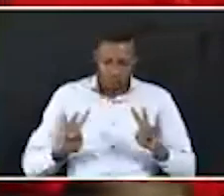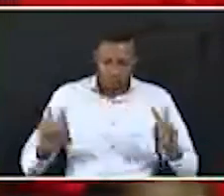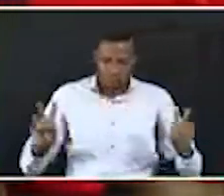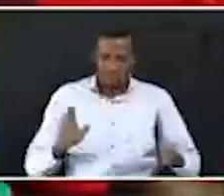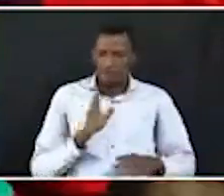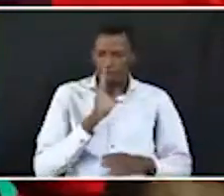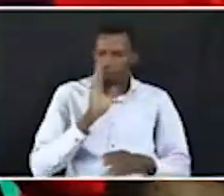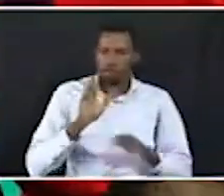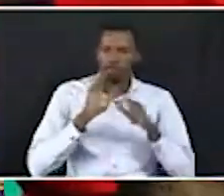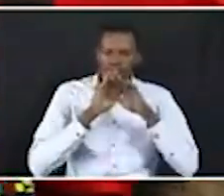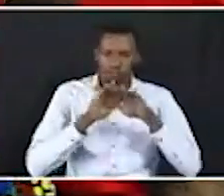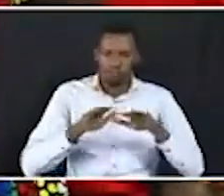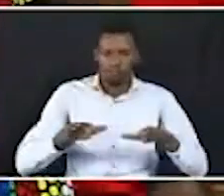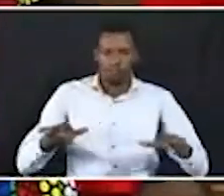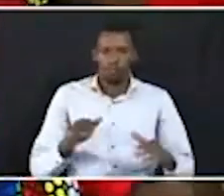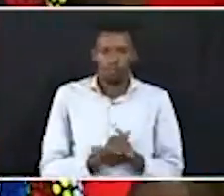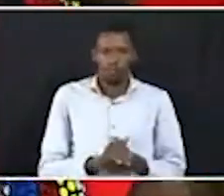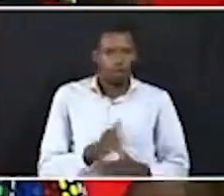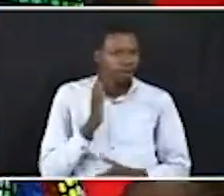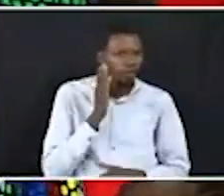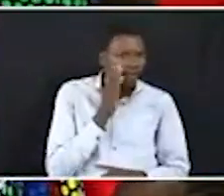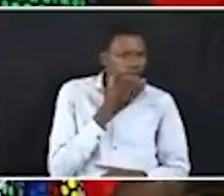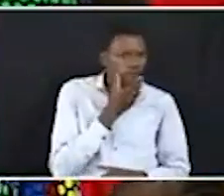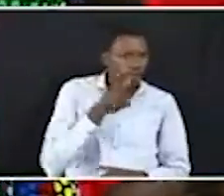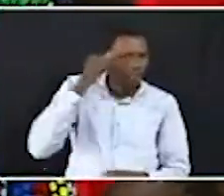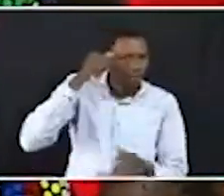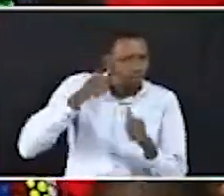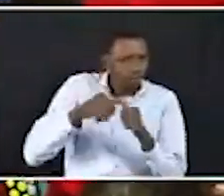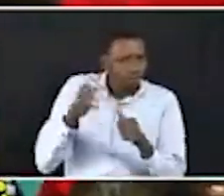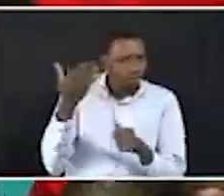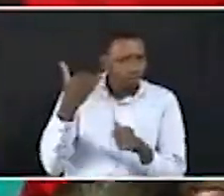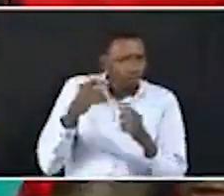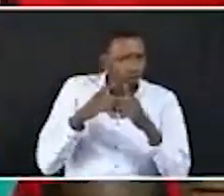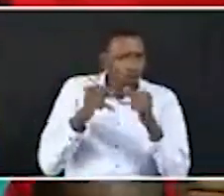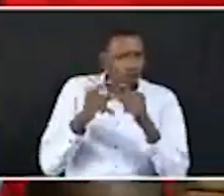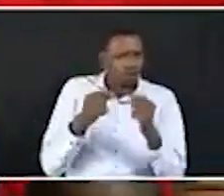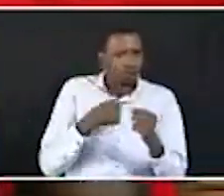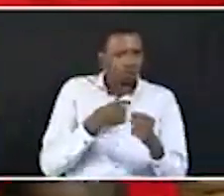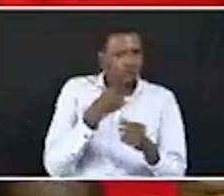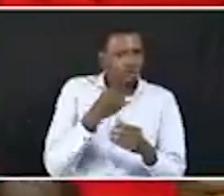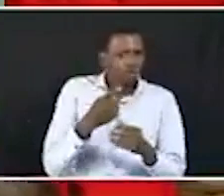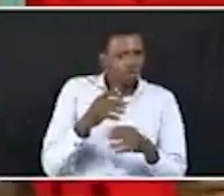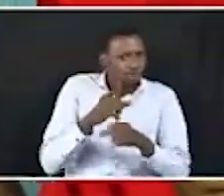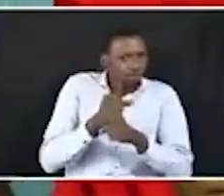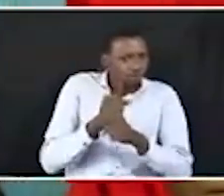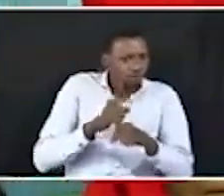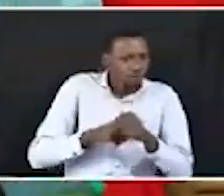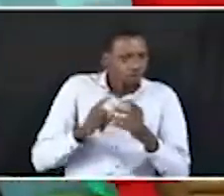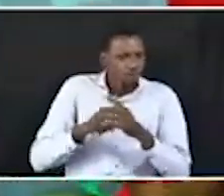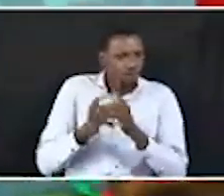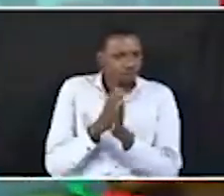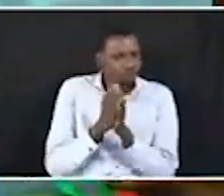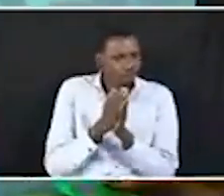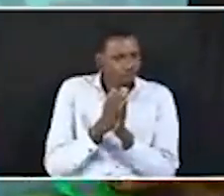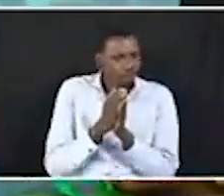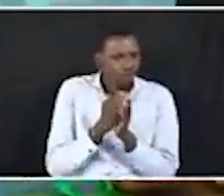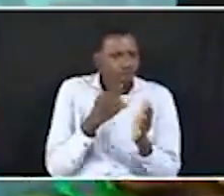and daddies, do you remember the statement I told you to hold on to when we started the story? What did I